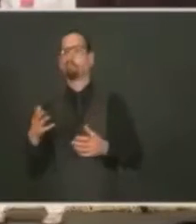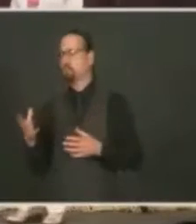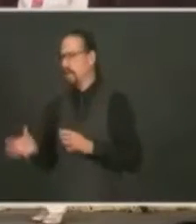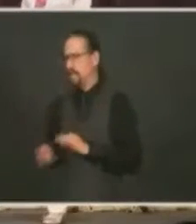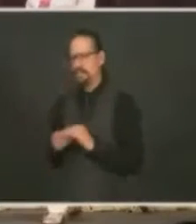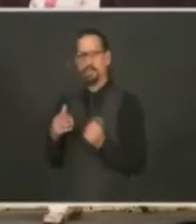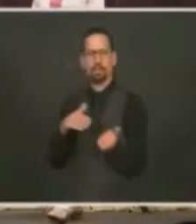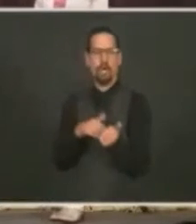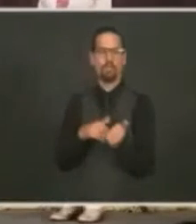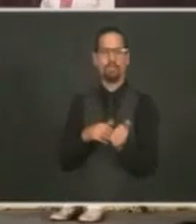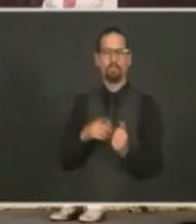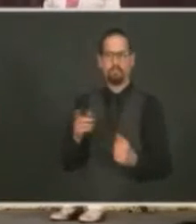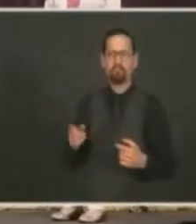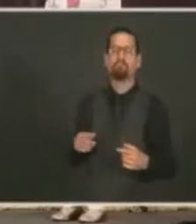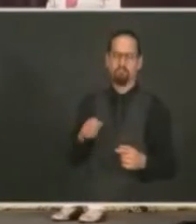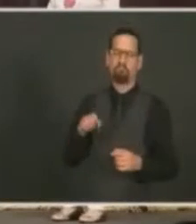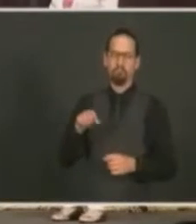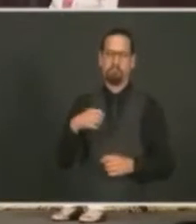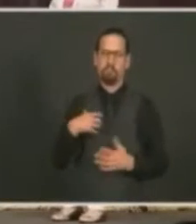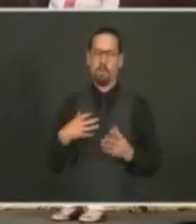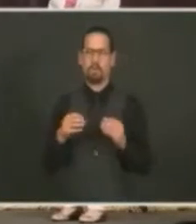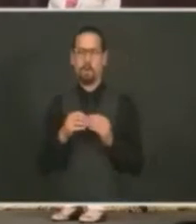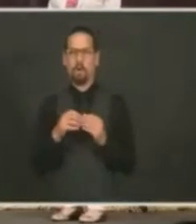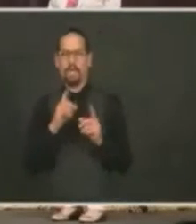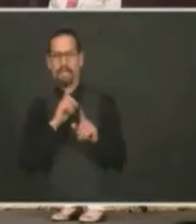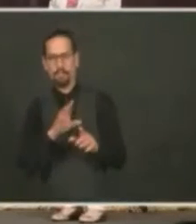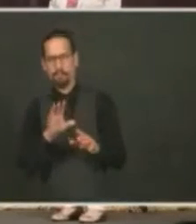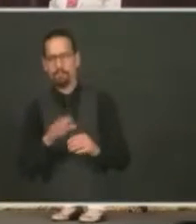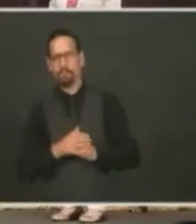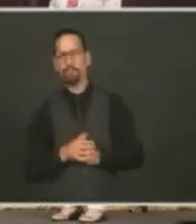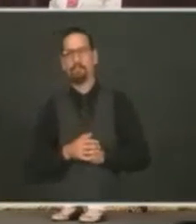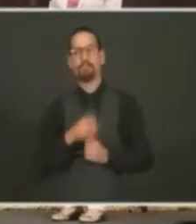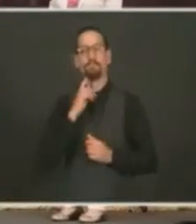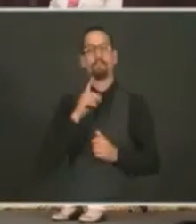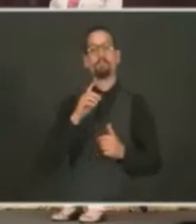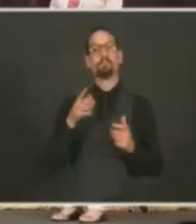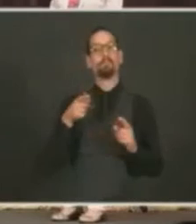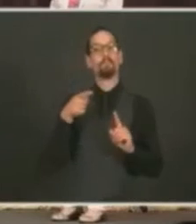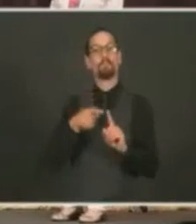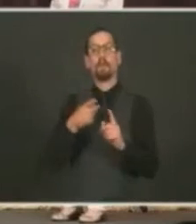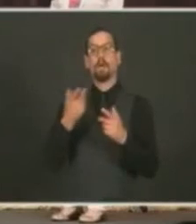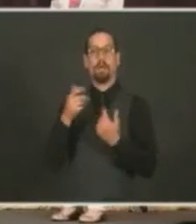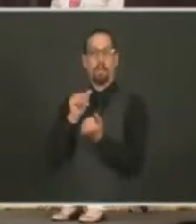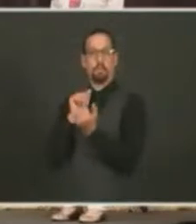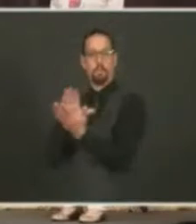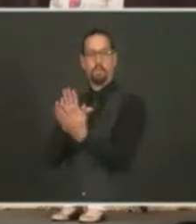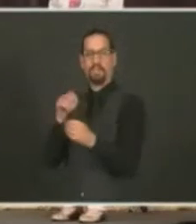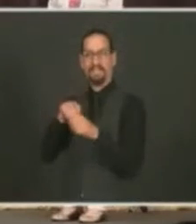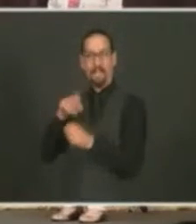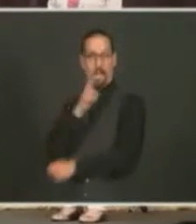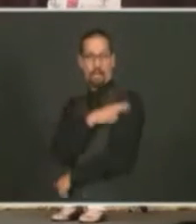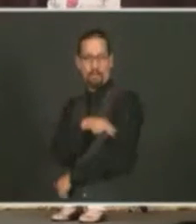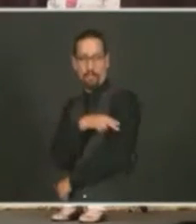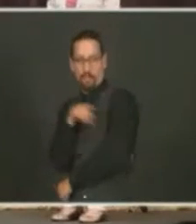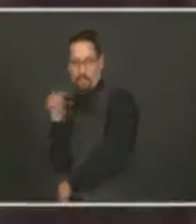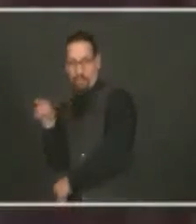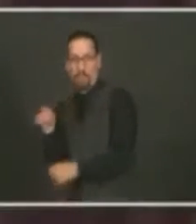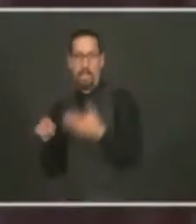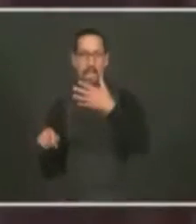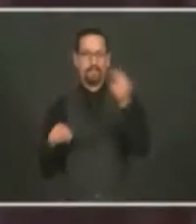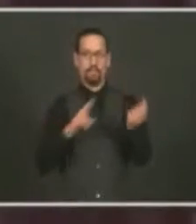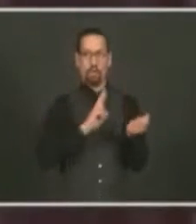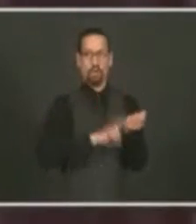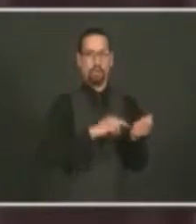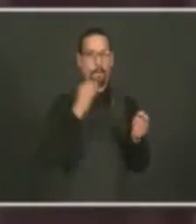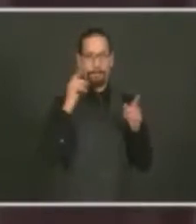Yes, the first part is to reiterate the approach in hospitals and nursing homes is to make sure that